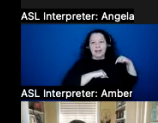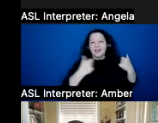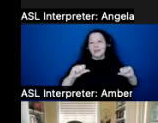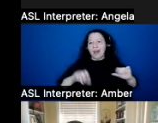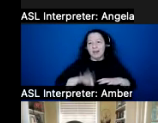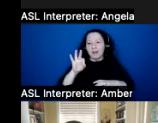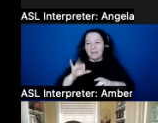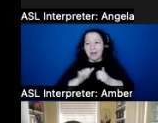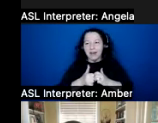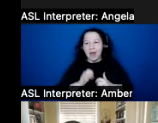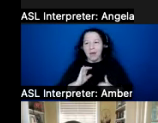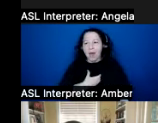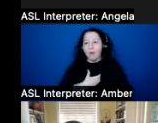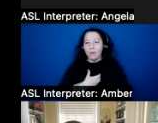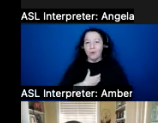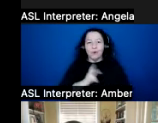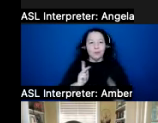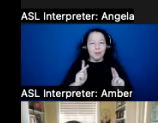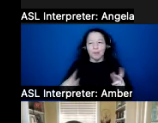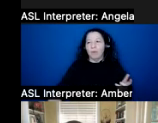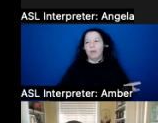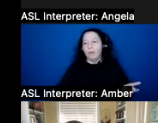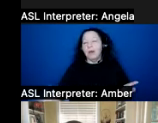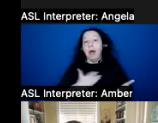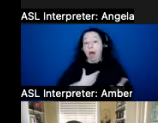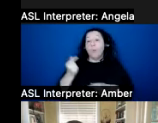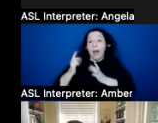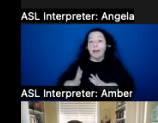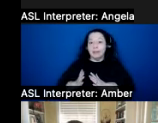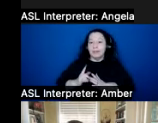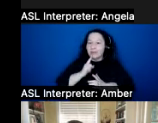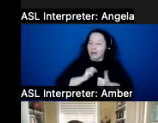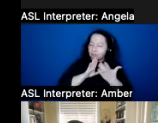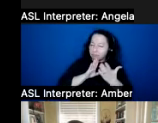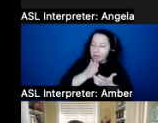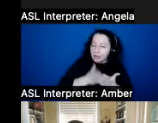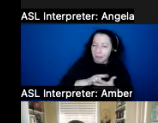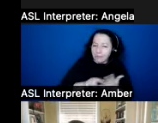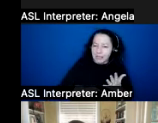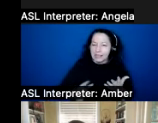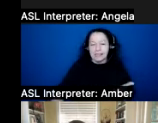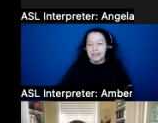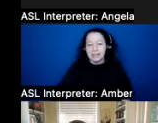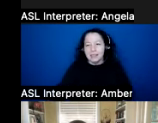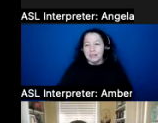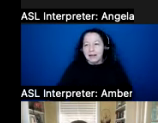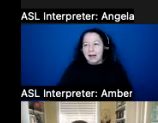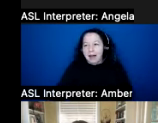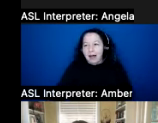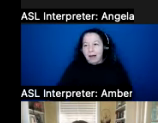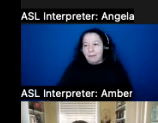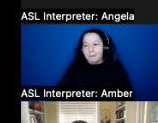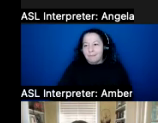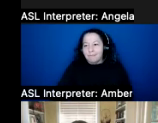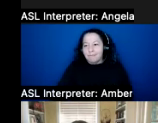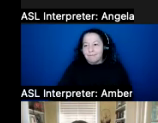how our people and ancestors dealt with some of these things. I think it's beautiful in a